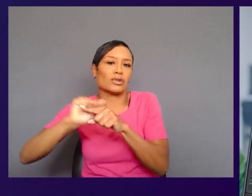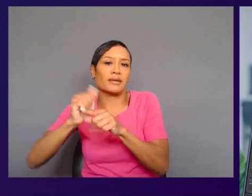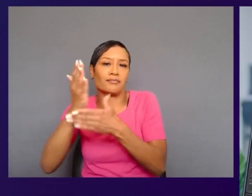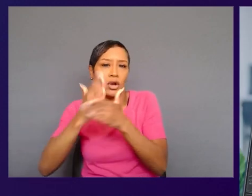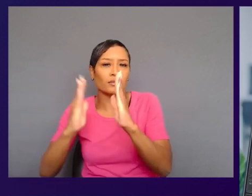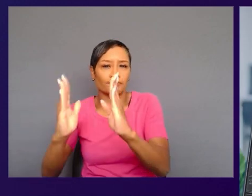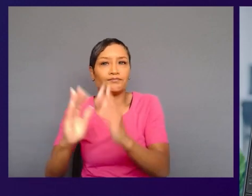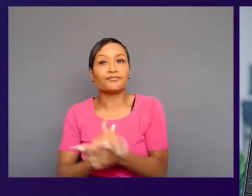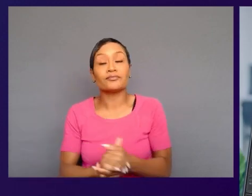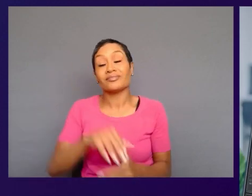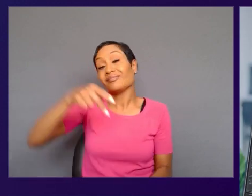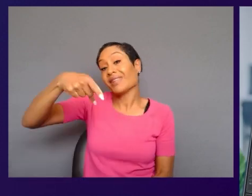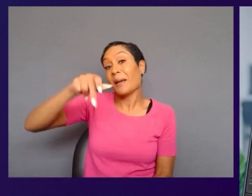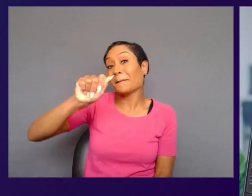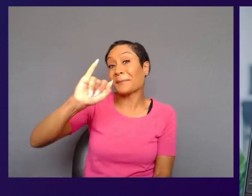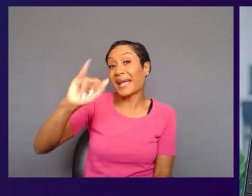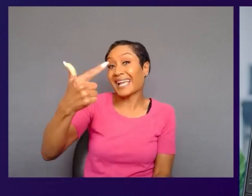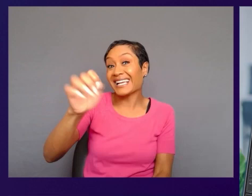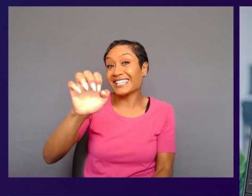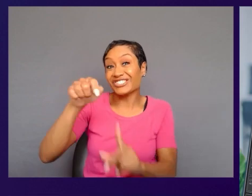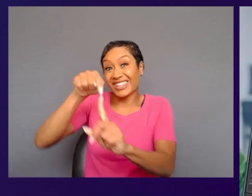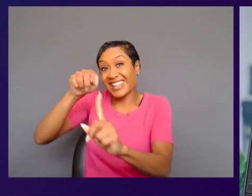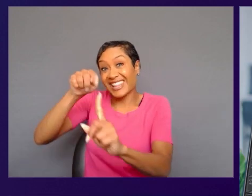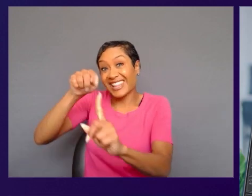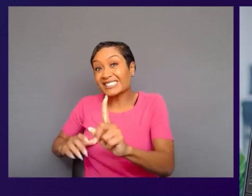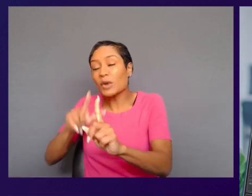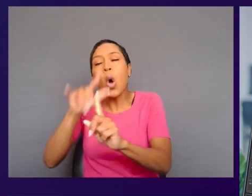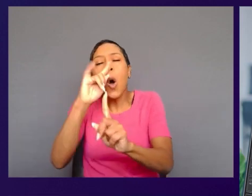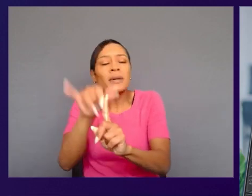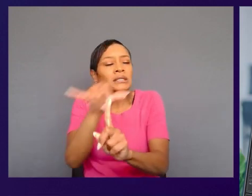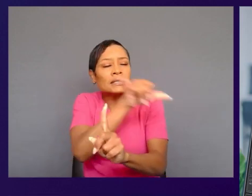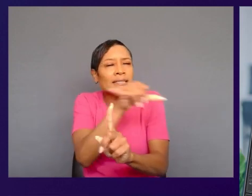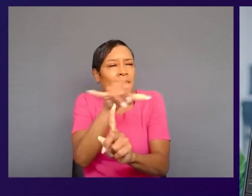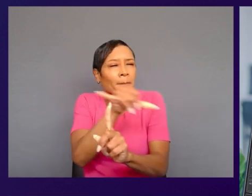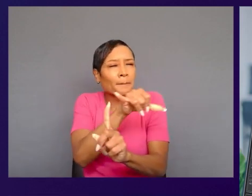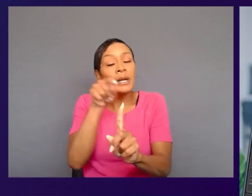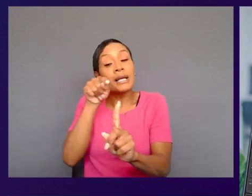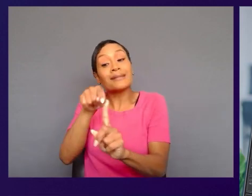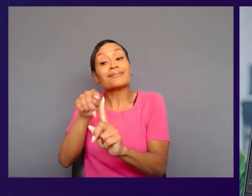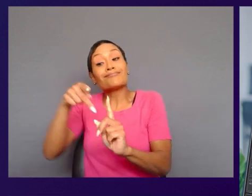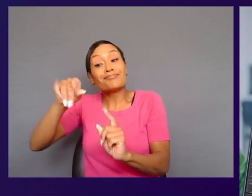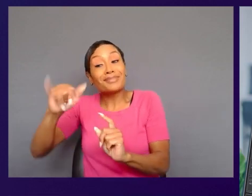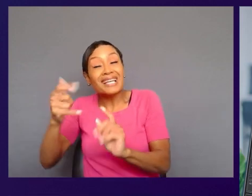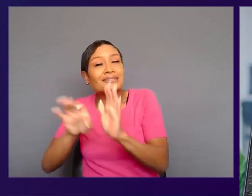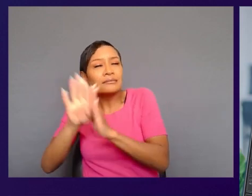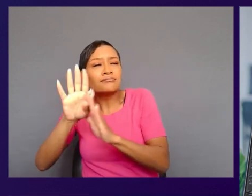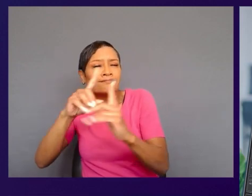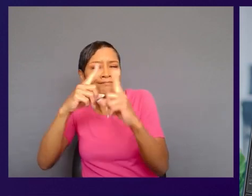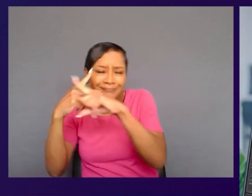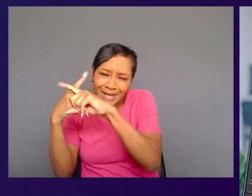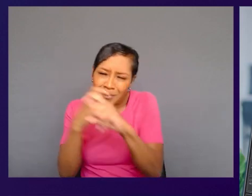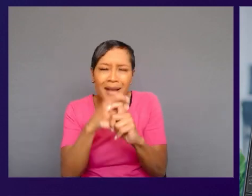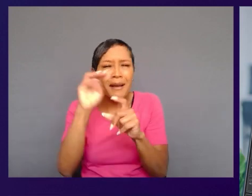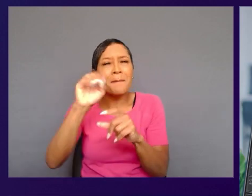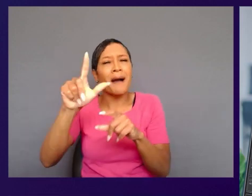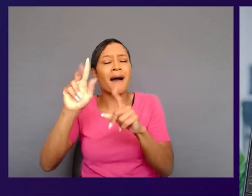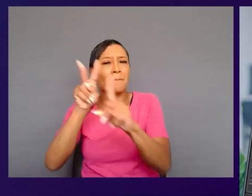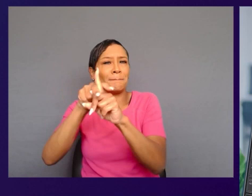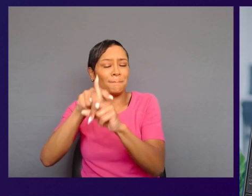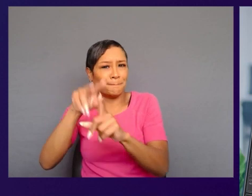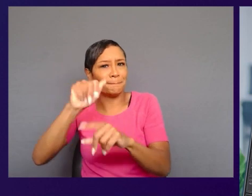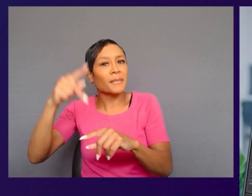Page is another example of a customer who follows a similar pattern, right? They develop complex ML applications that support